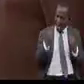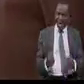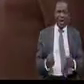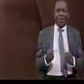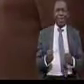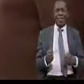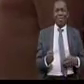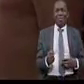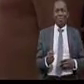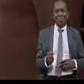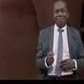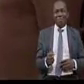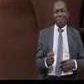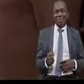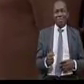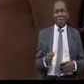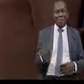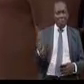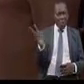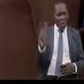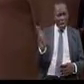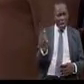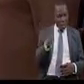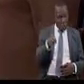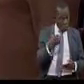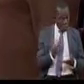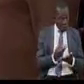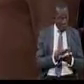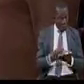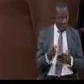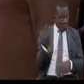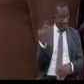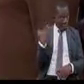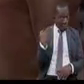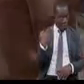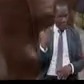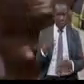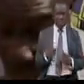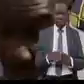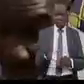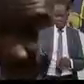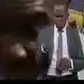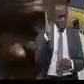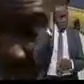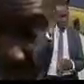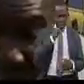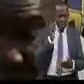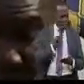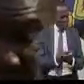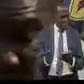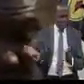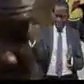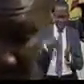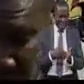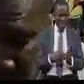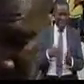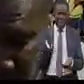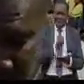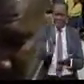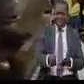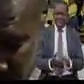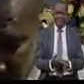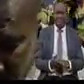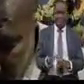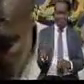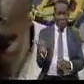Where you failed before, you will not fail again. Where you fell